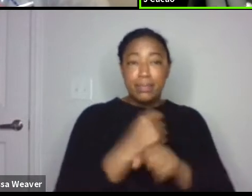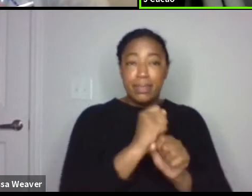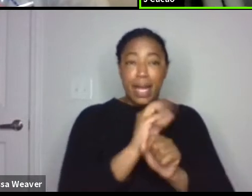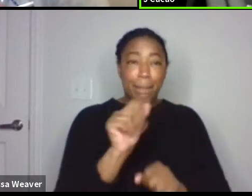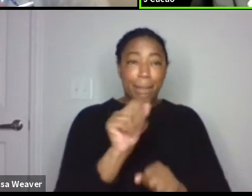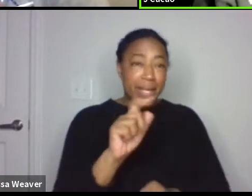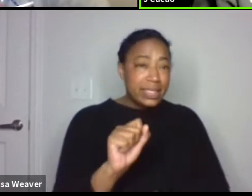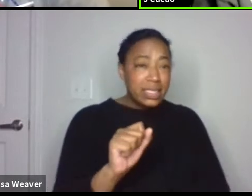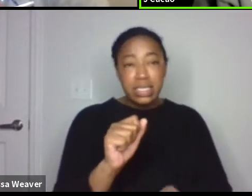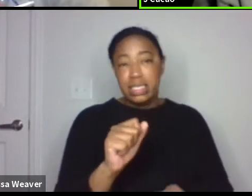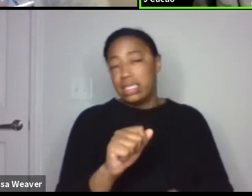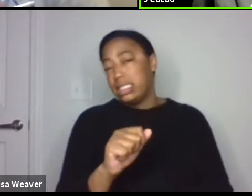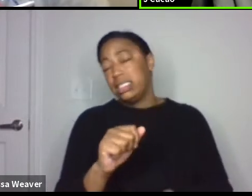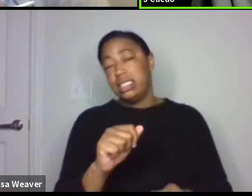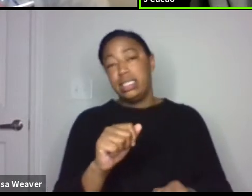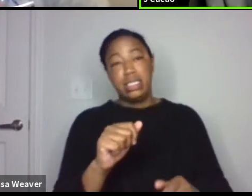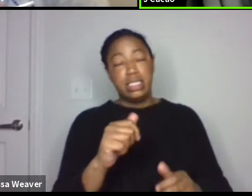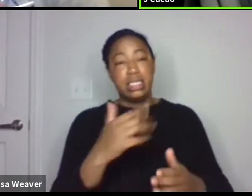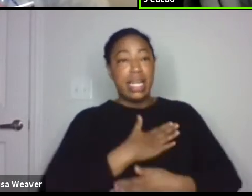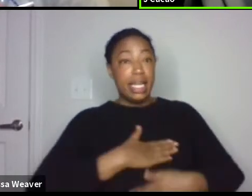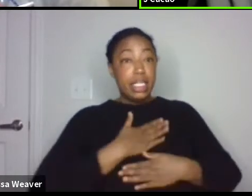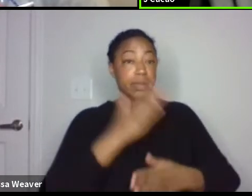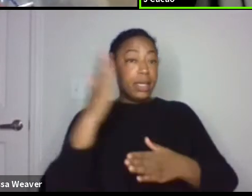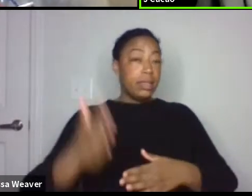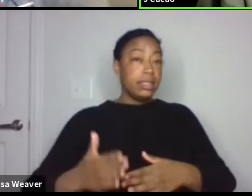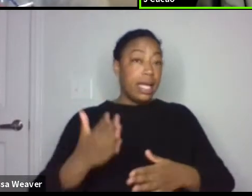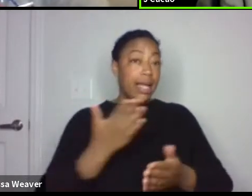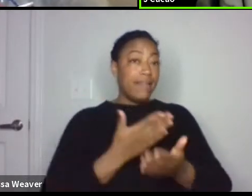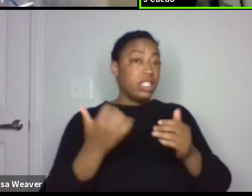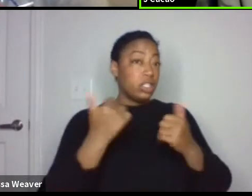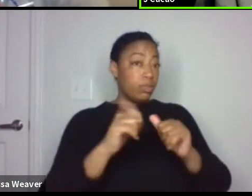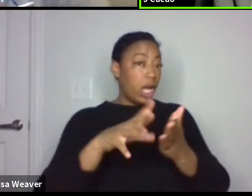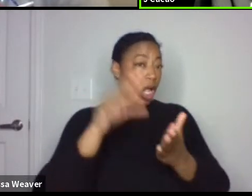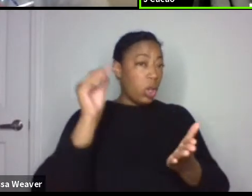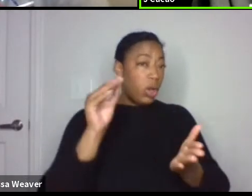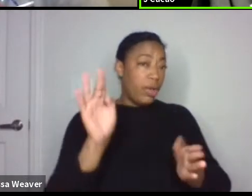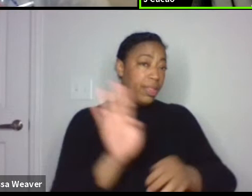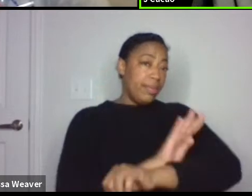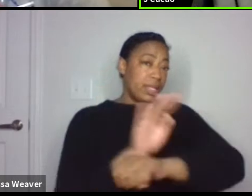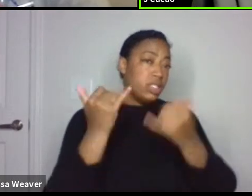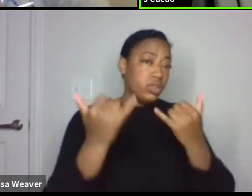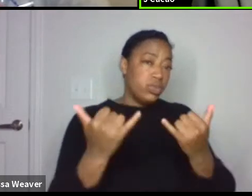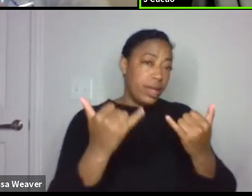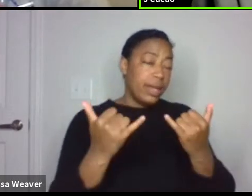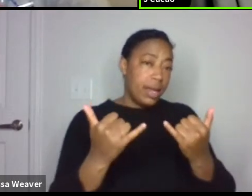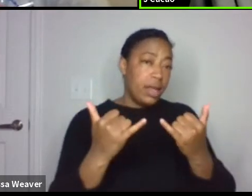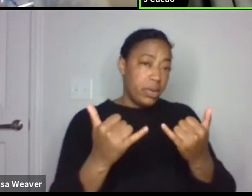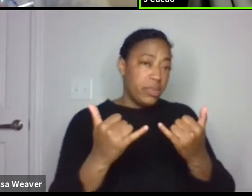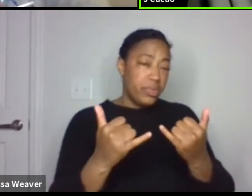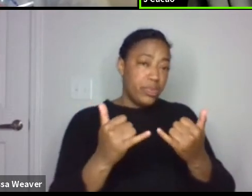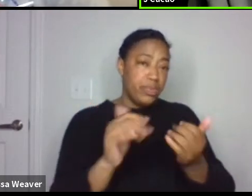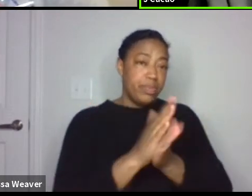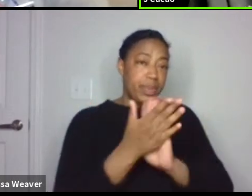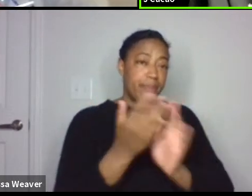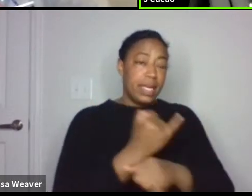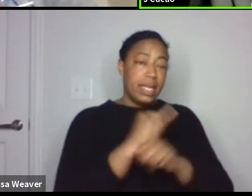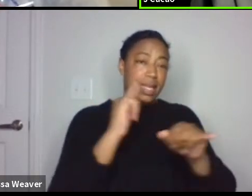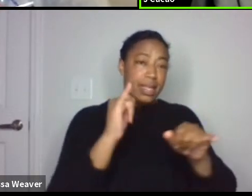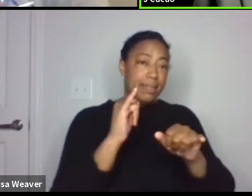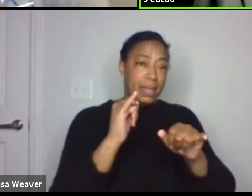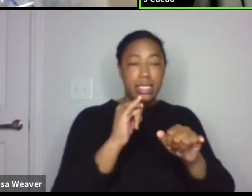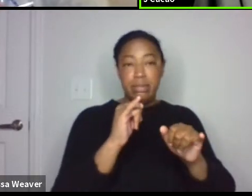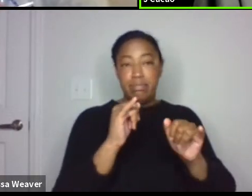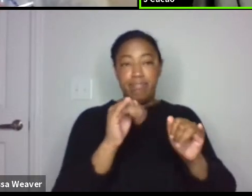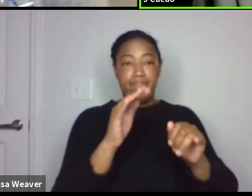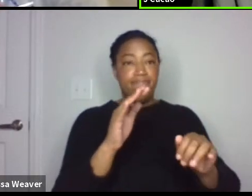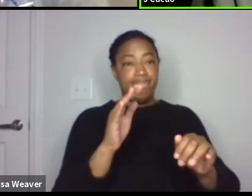as just the entertainment side of things. You know what I mean? I'm really trying to get a handle and learn the business side as far as being an independent artist and everything that comes with